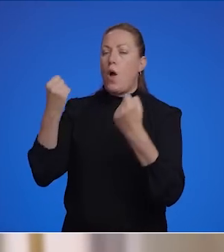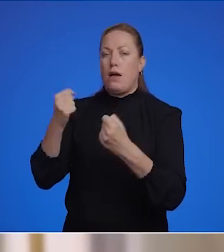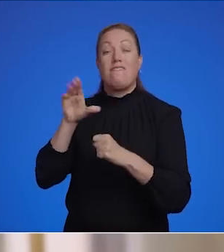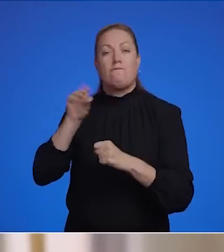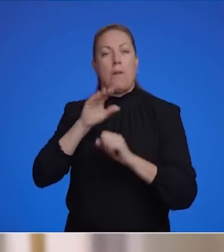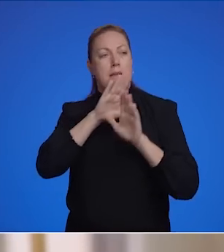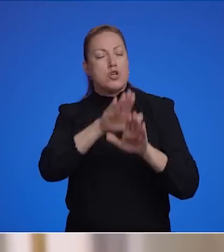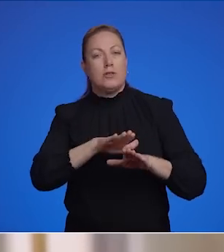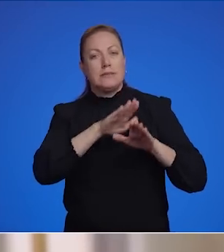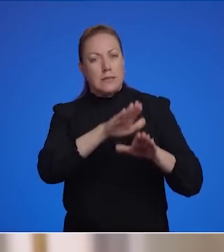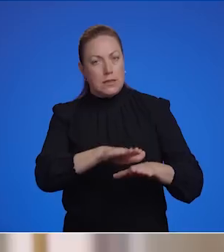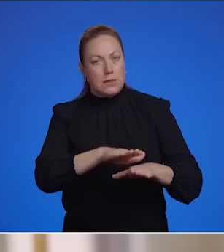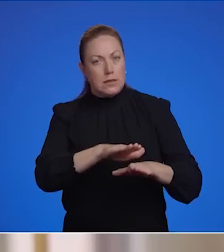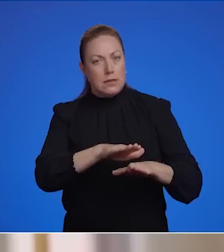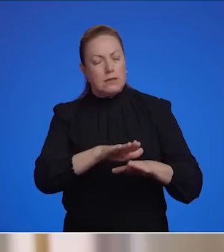of mercy.